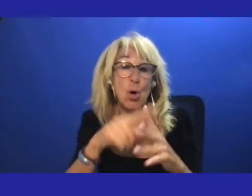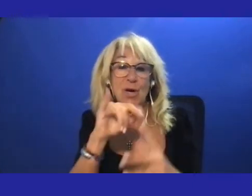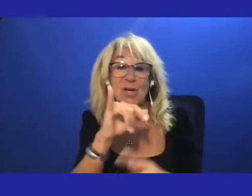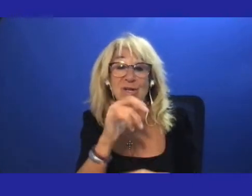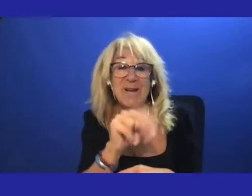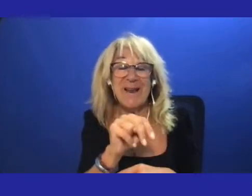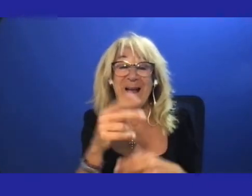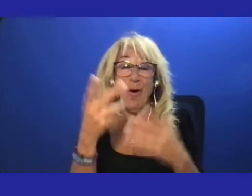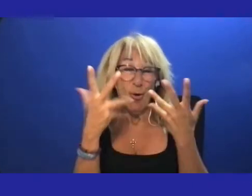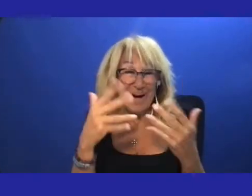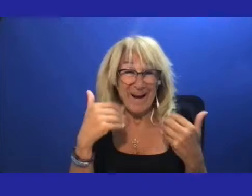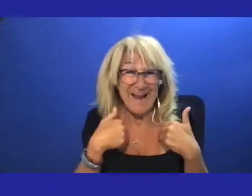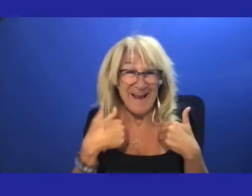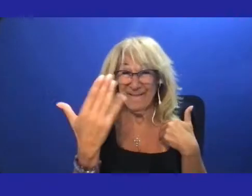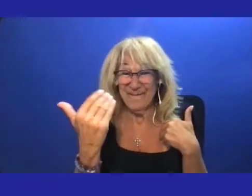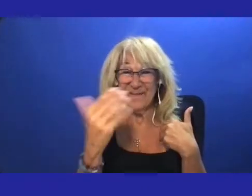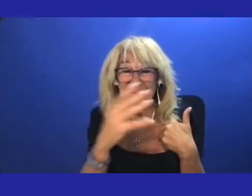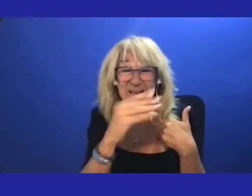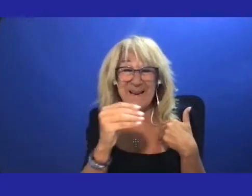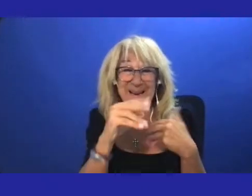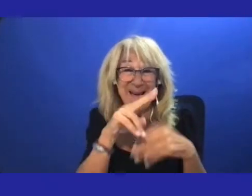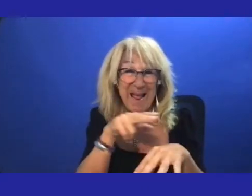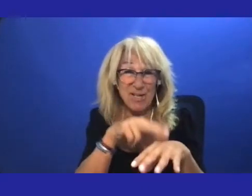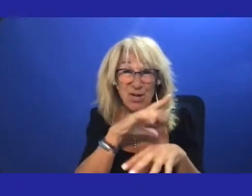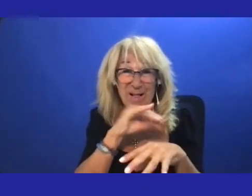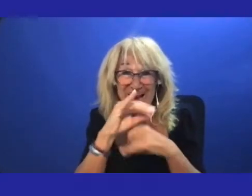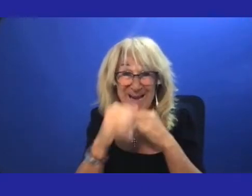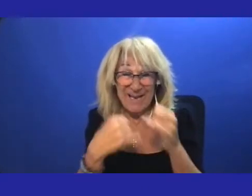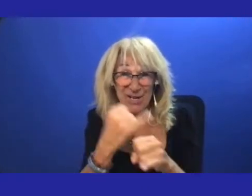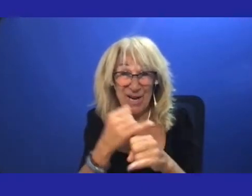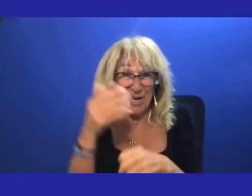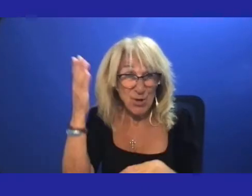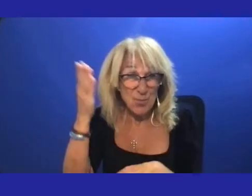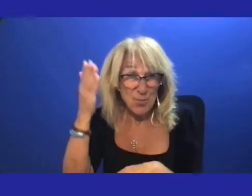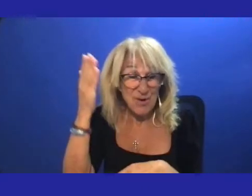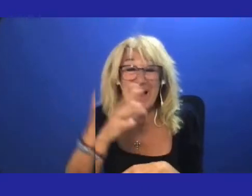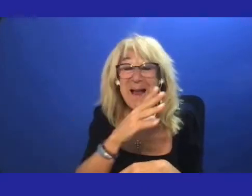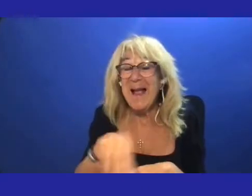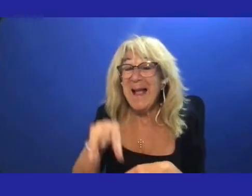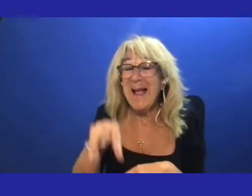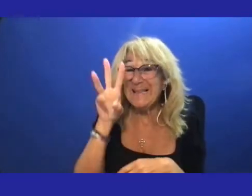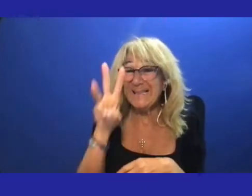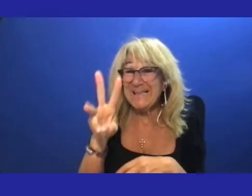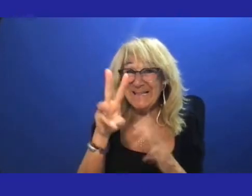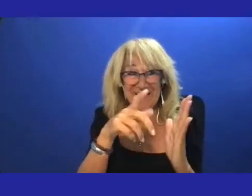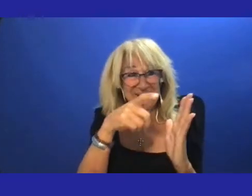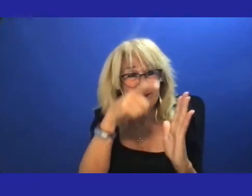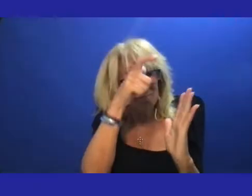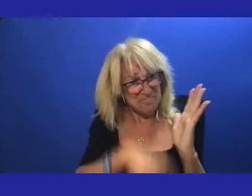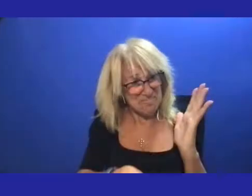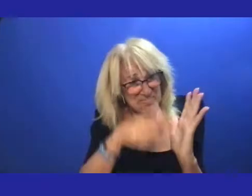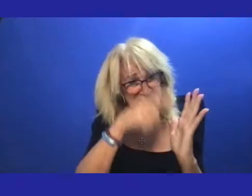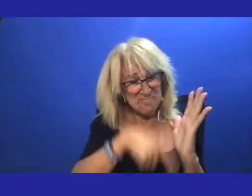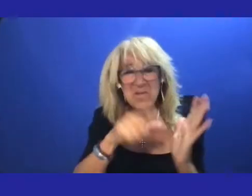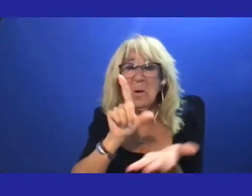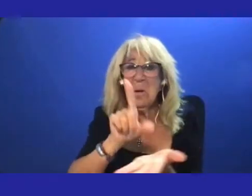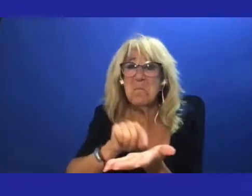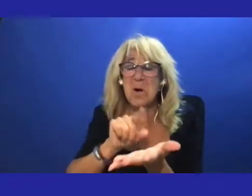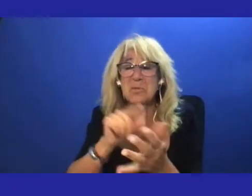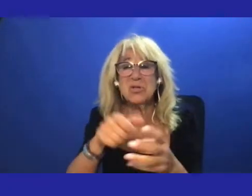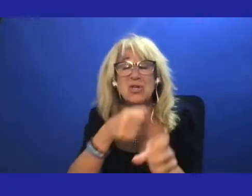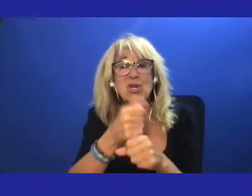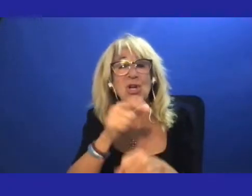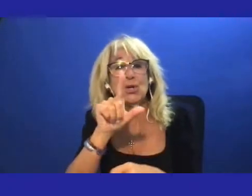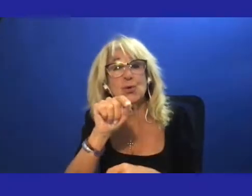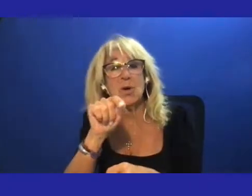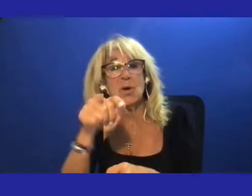15 national and international presentations, as well as 6 manuscripts published or submitted in 2024. Actually, I said this earlier